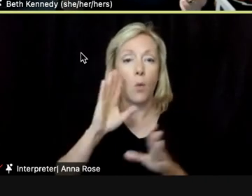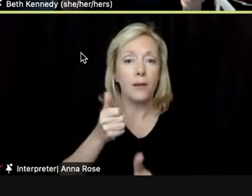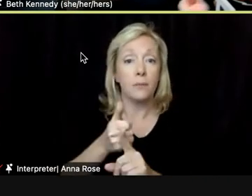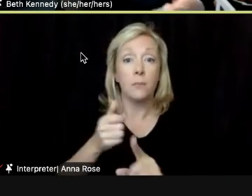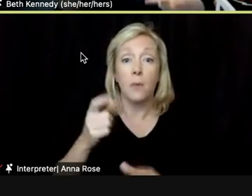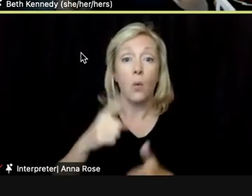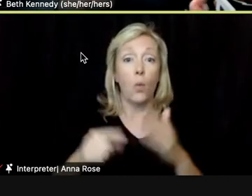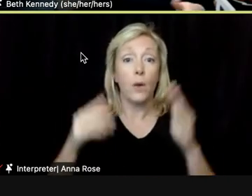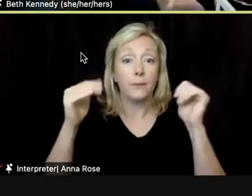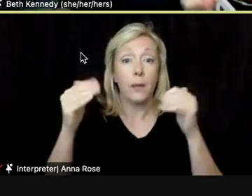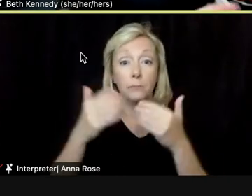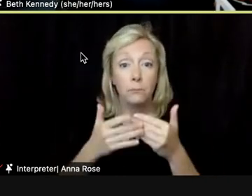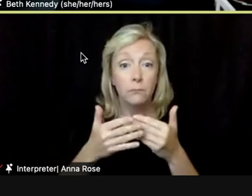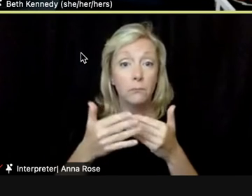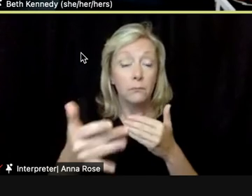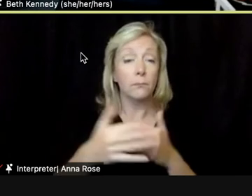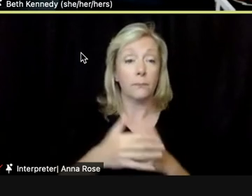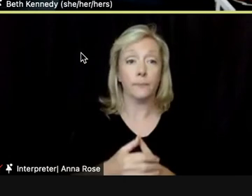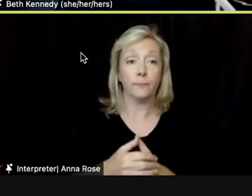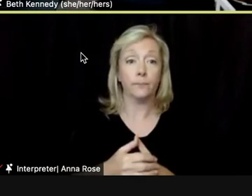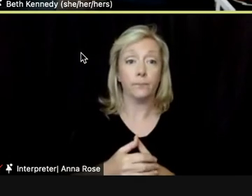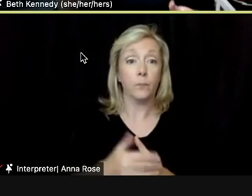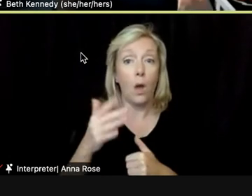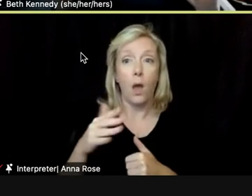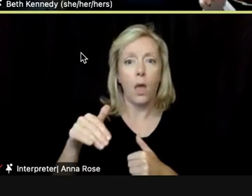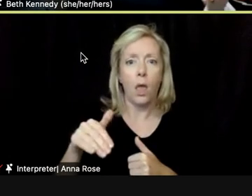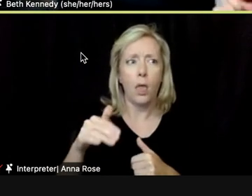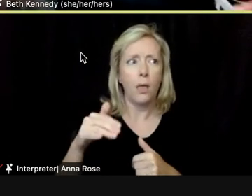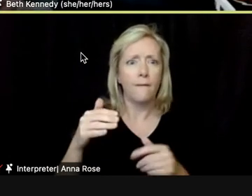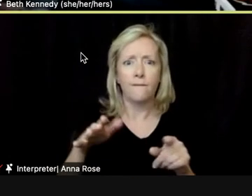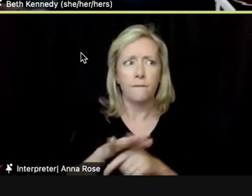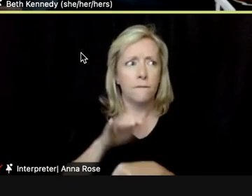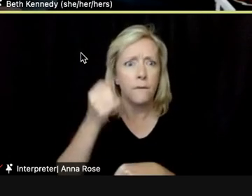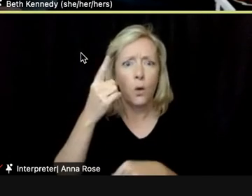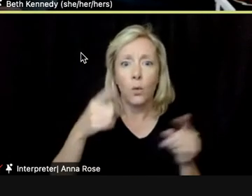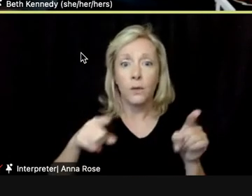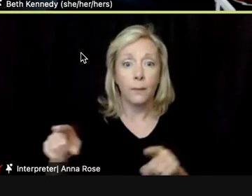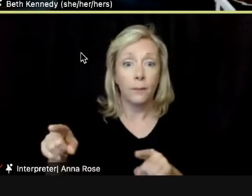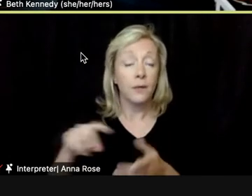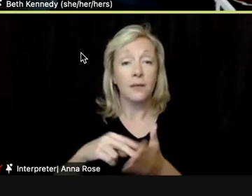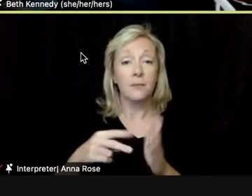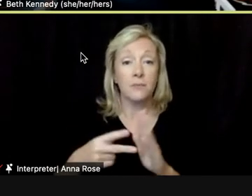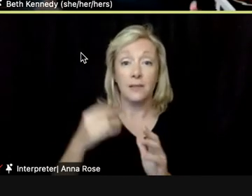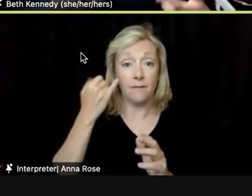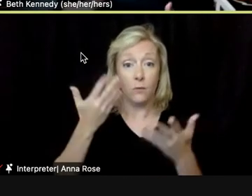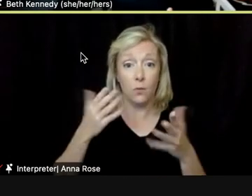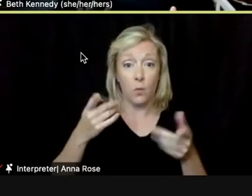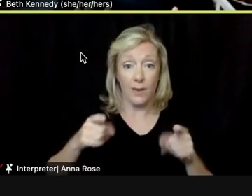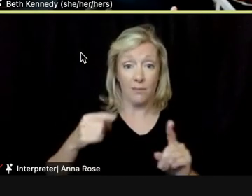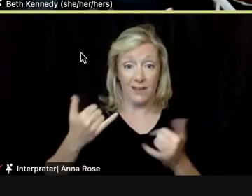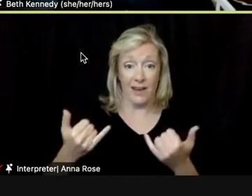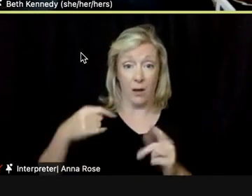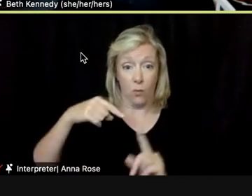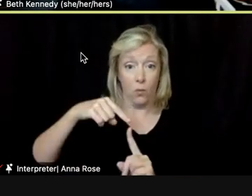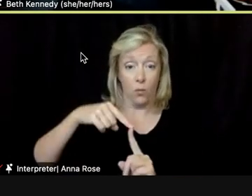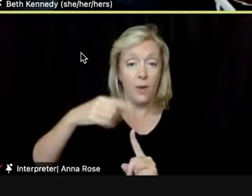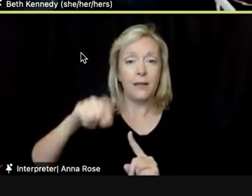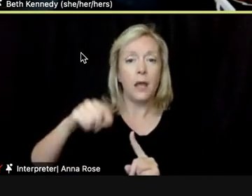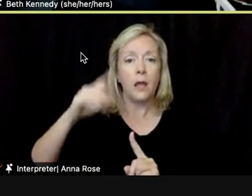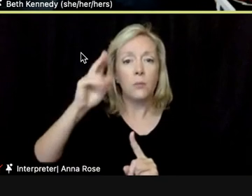walking in a room, you're not going to know what's happening in the room. You can't anticipate what's going to happen to you because you went in the